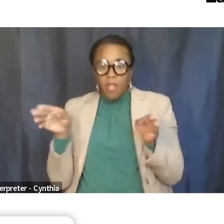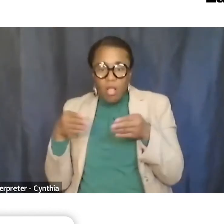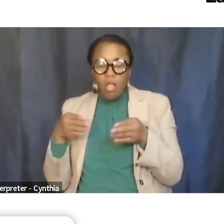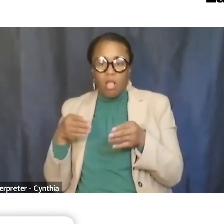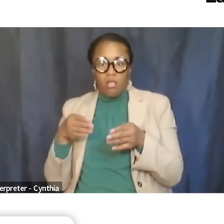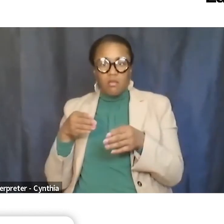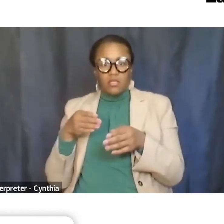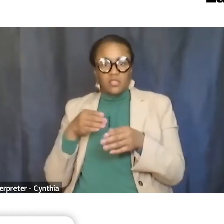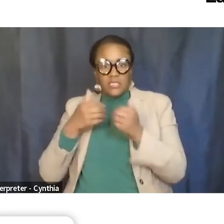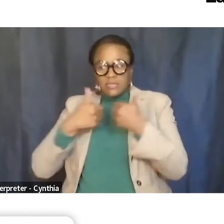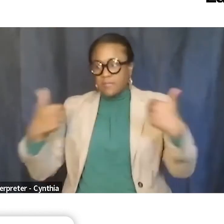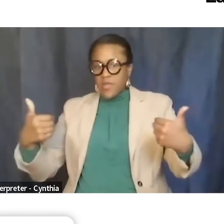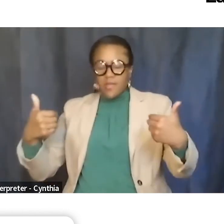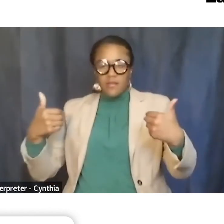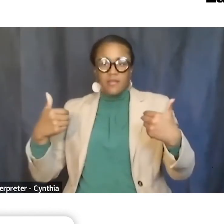separate the